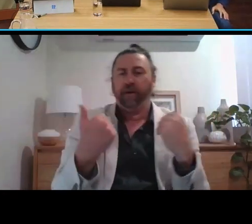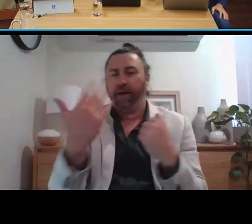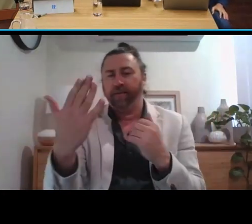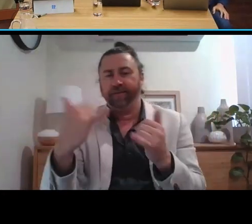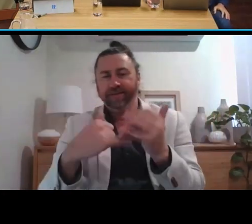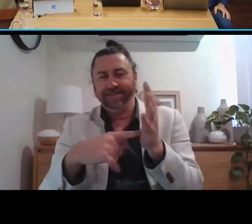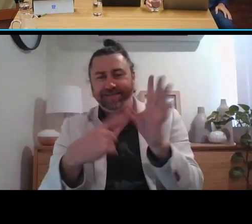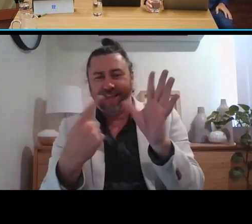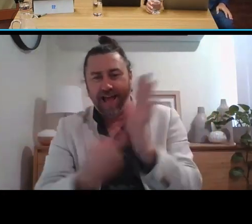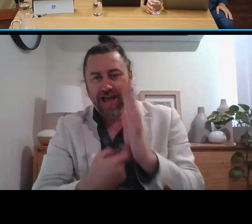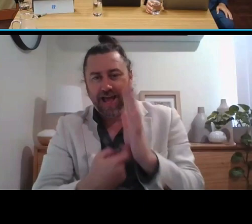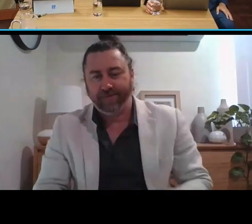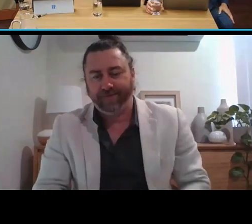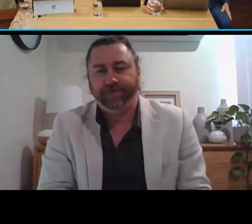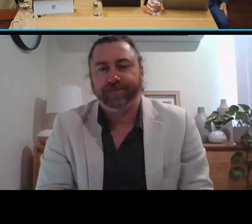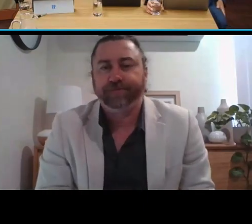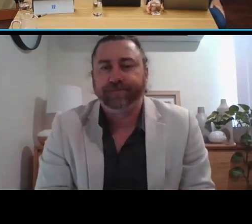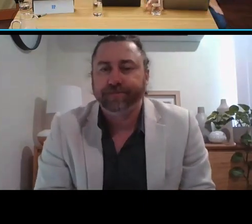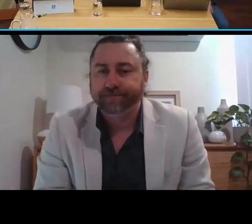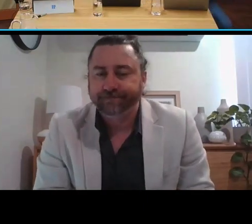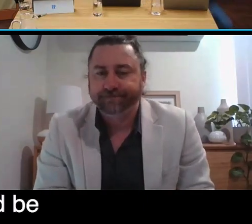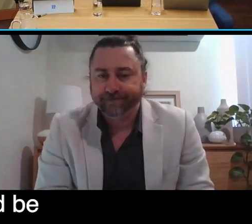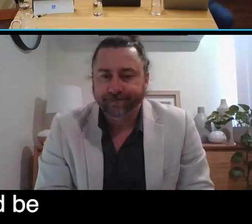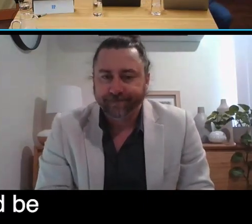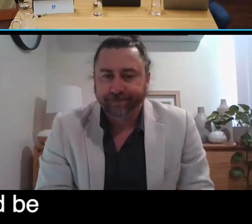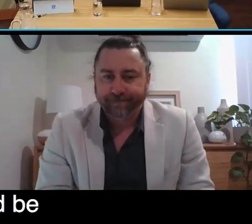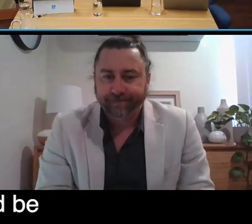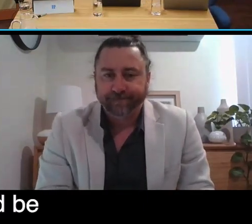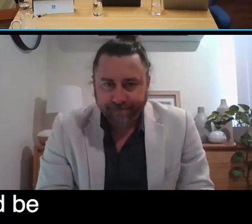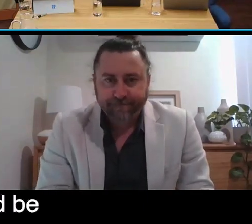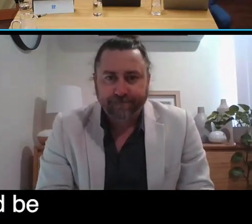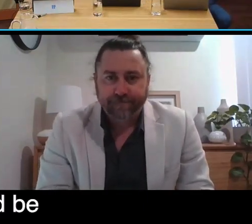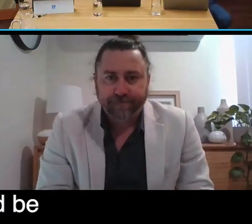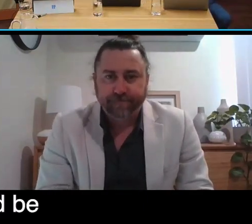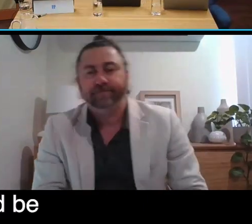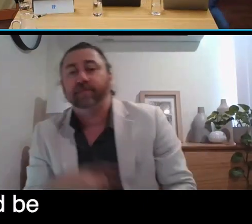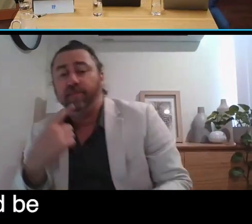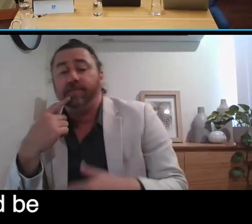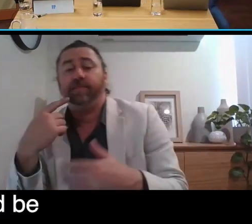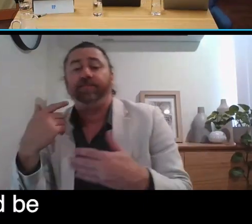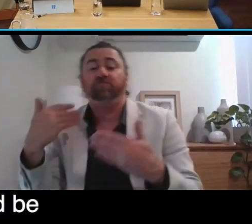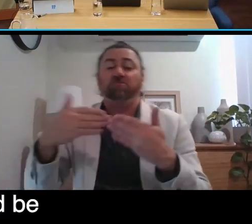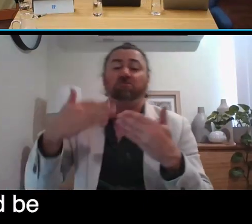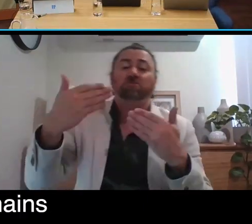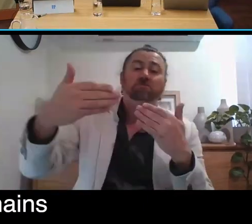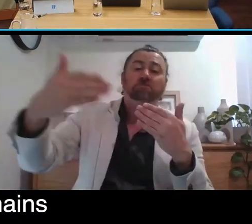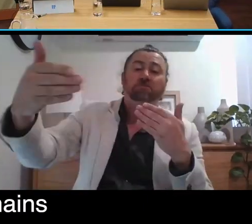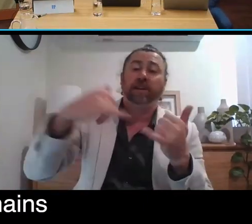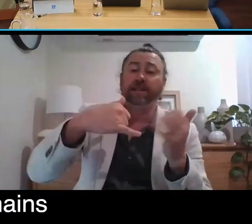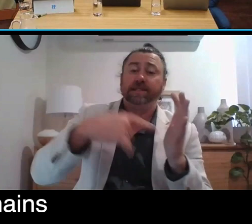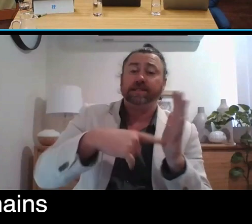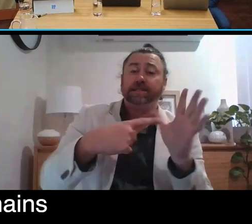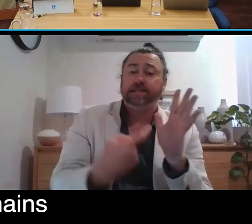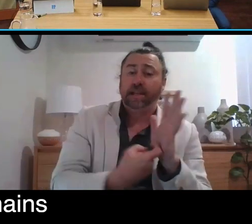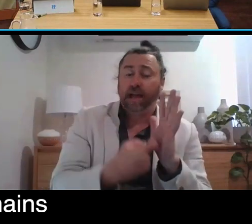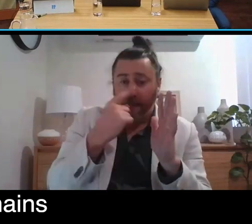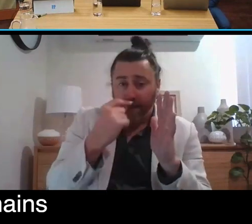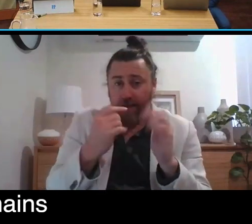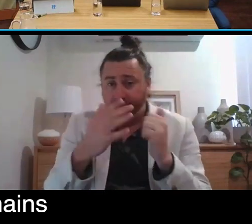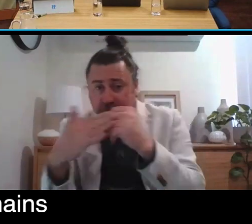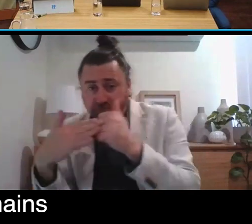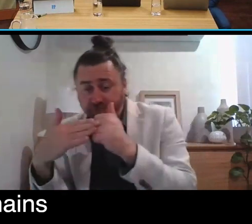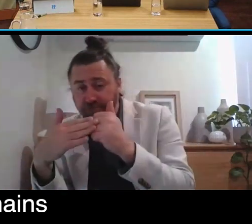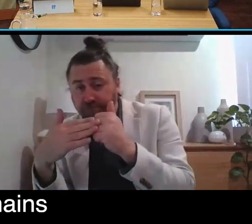care services. Cool. And I should say, over time, star ratings could be enhanced or could